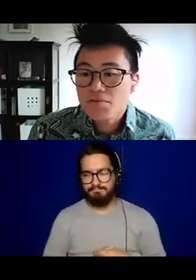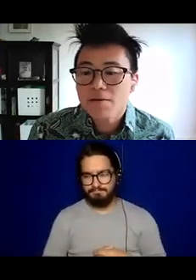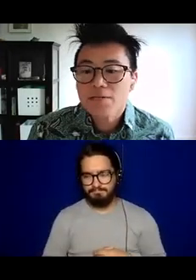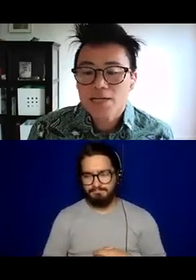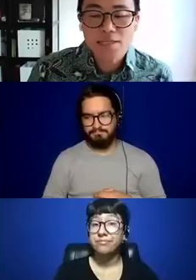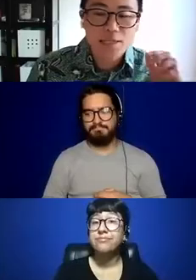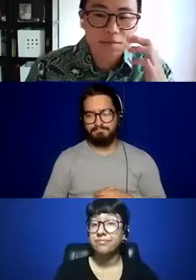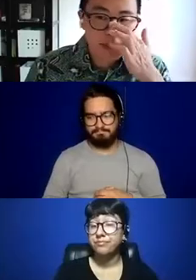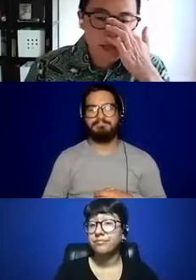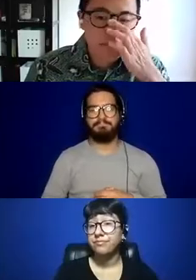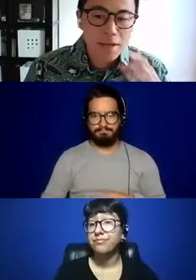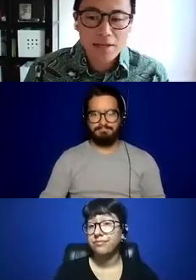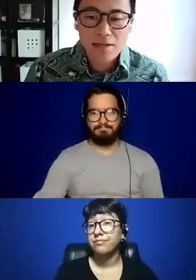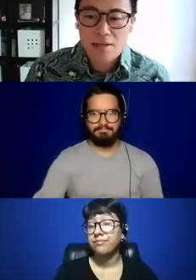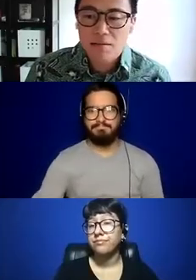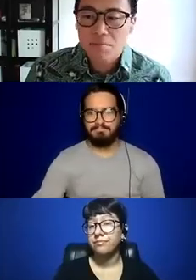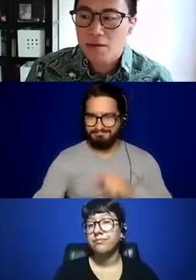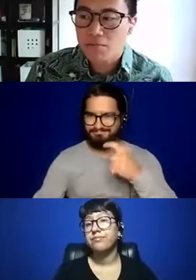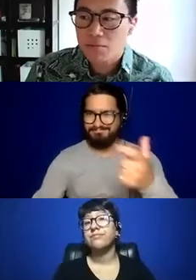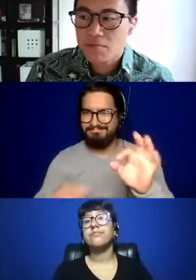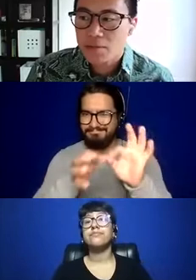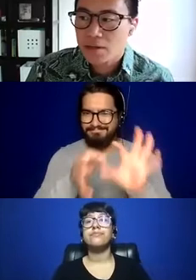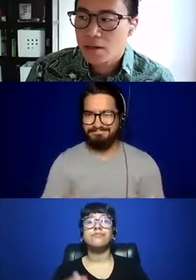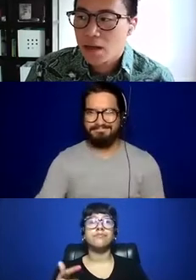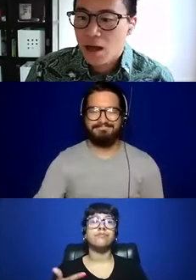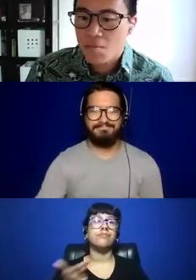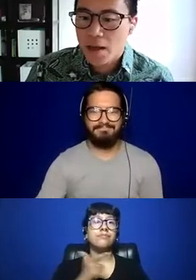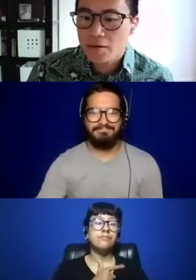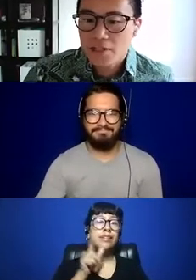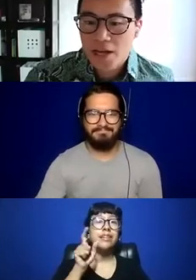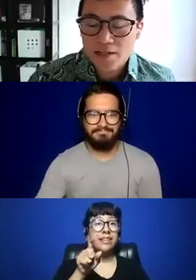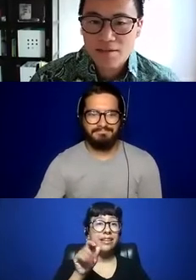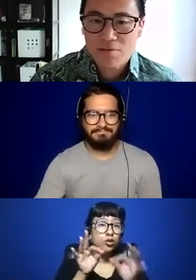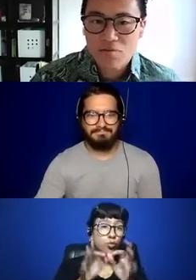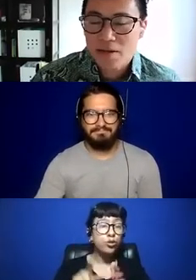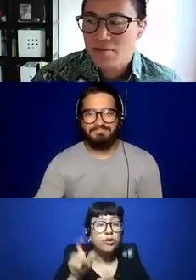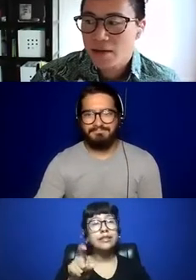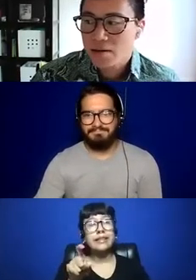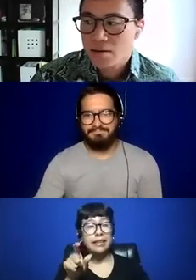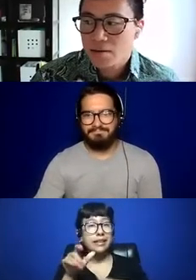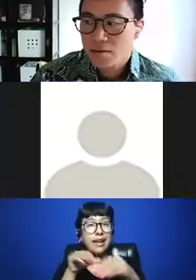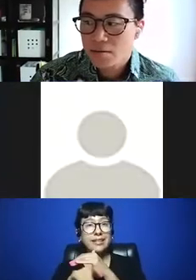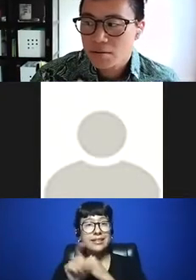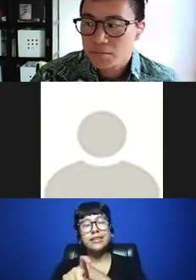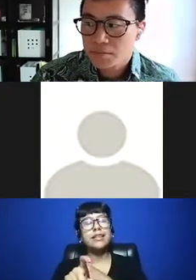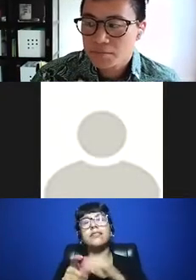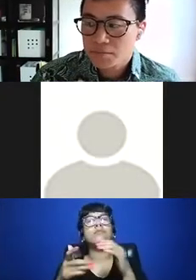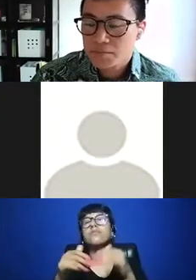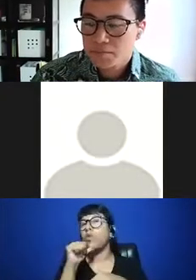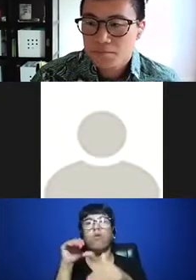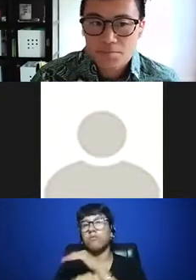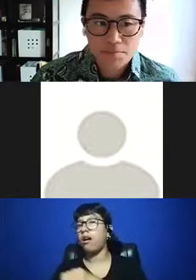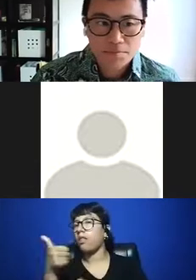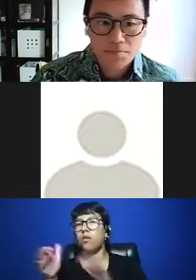If you have language access needs, please remain in the main room and reject the room invite.